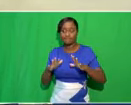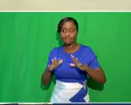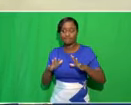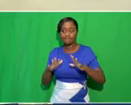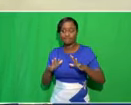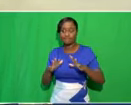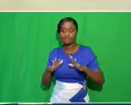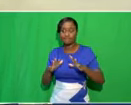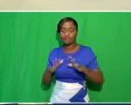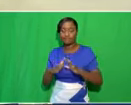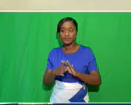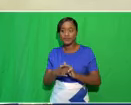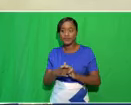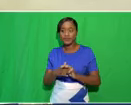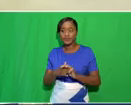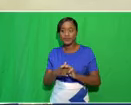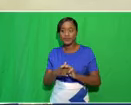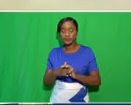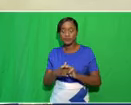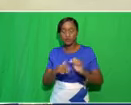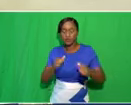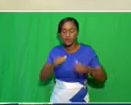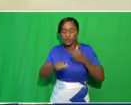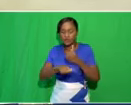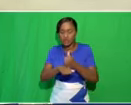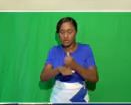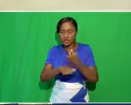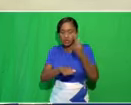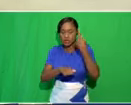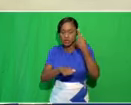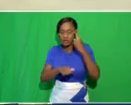being put into place for